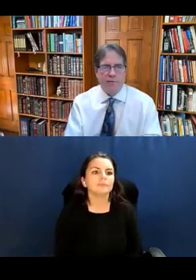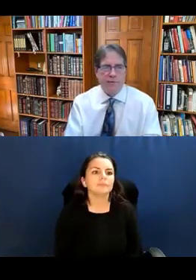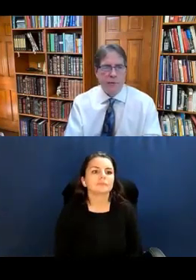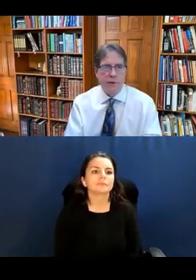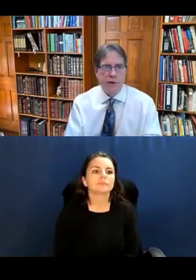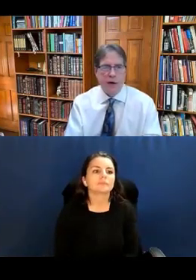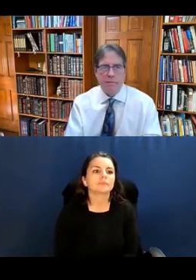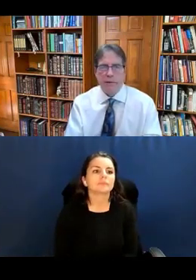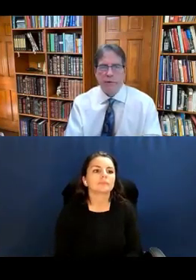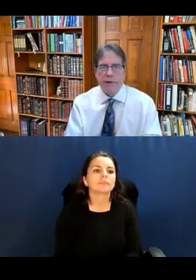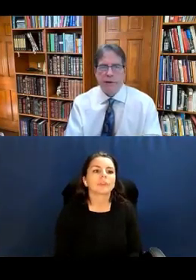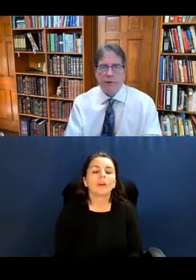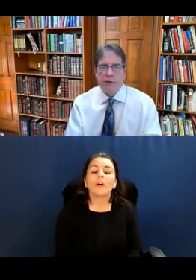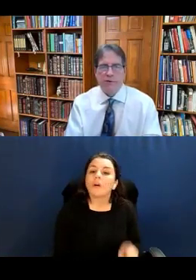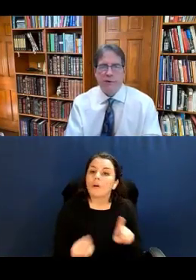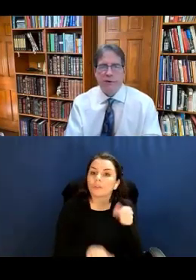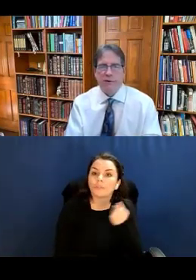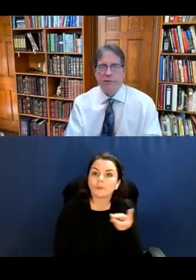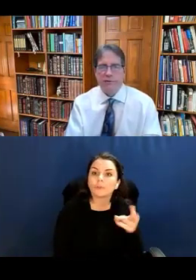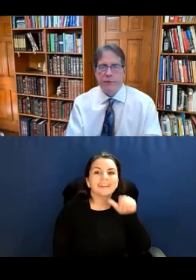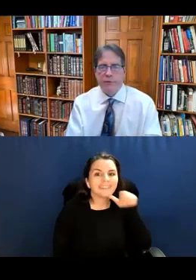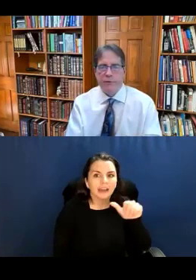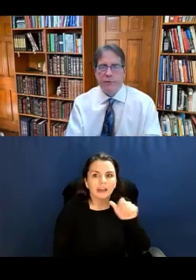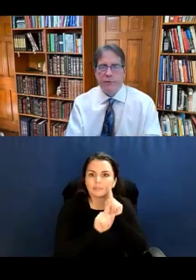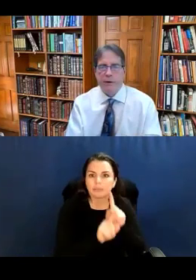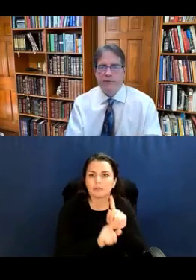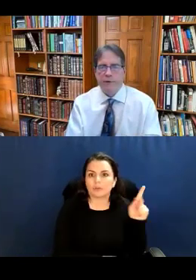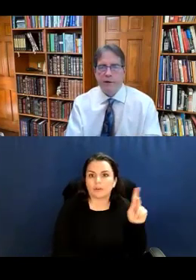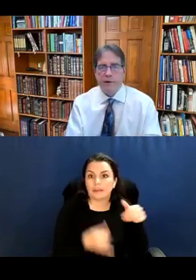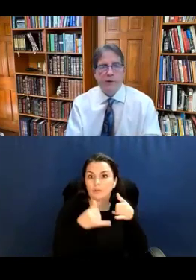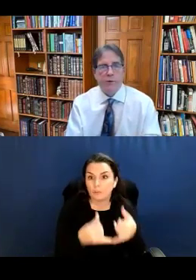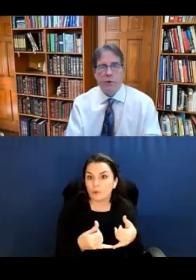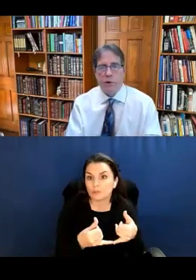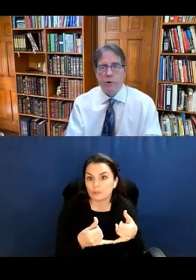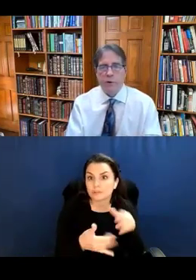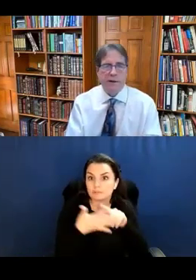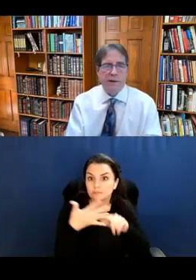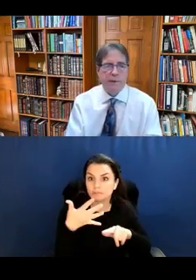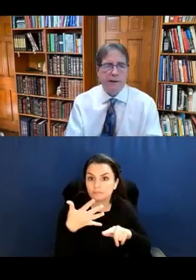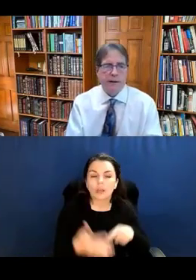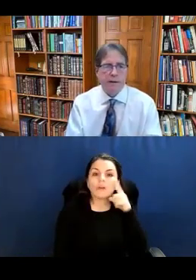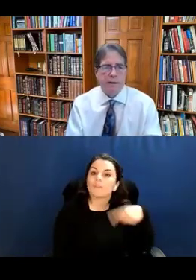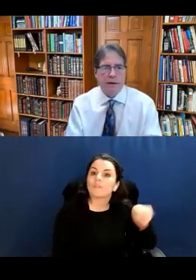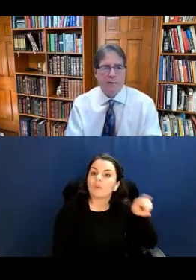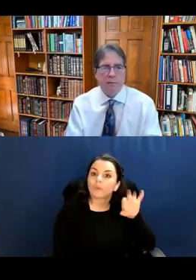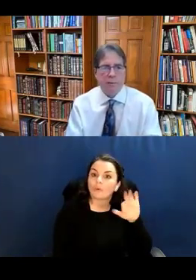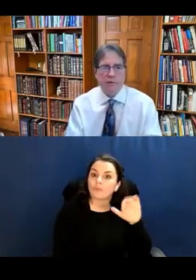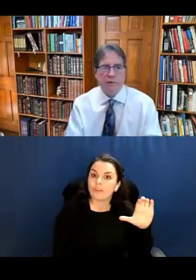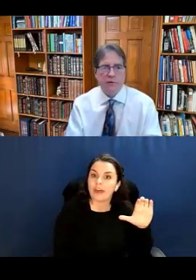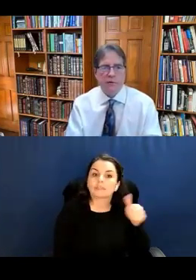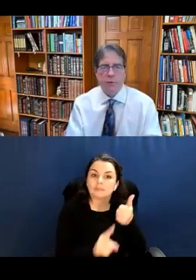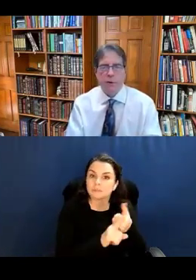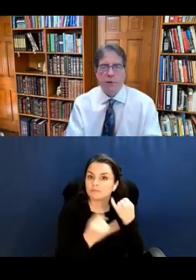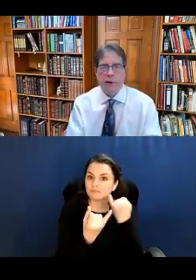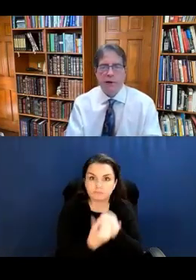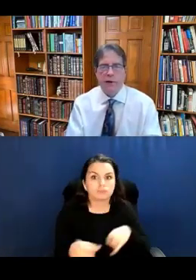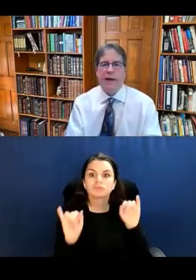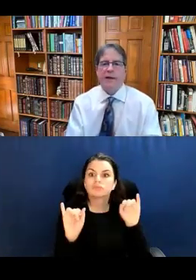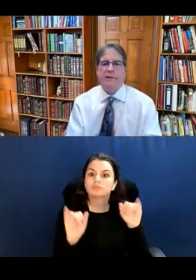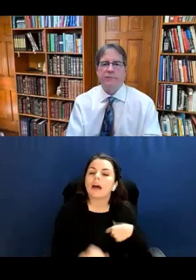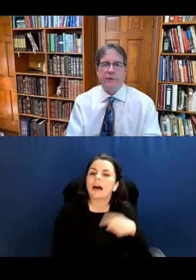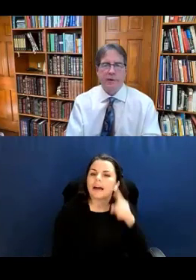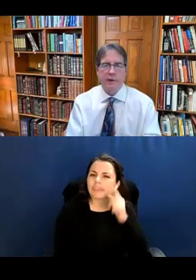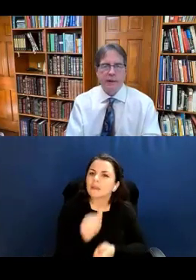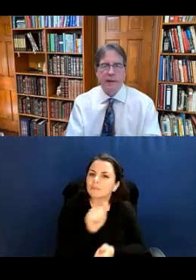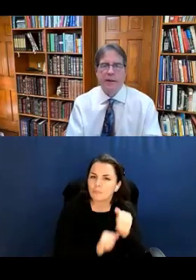We have a few non-mentored pay awards. These are for faculty who are already independent, and I think most institutes